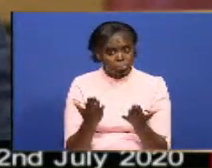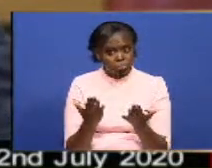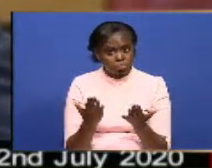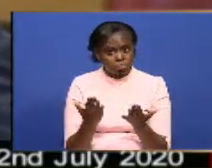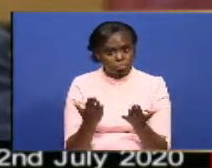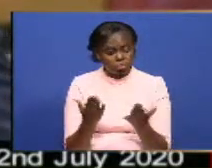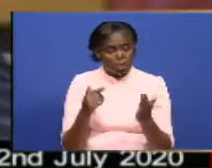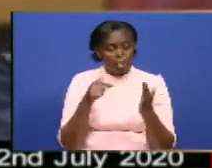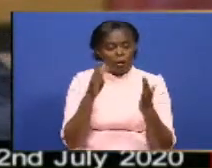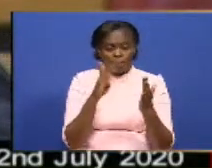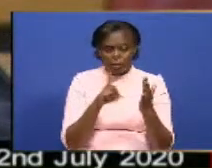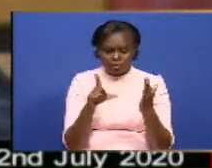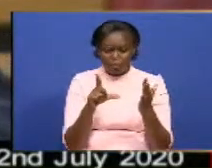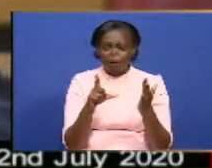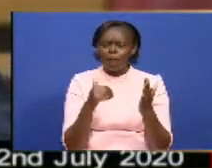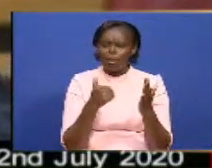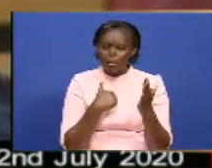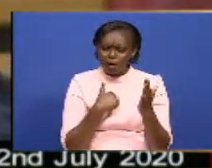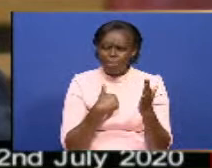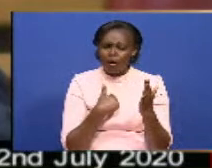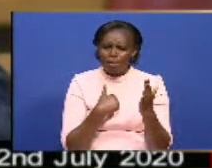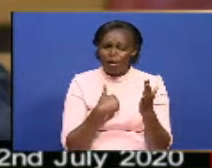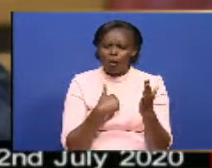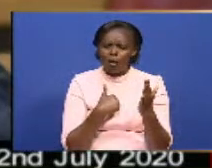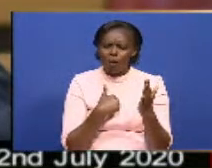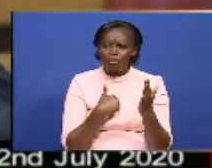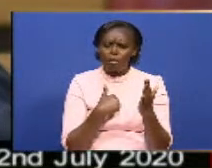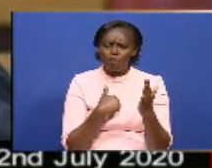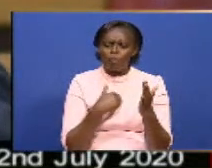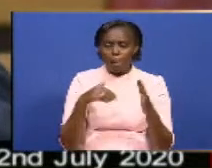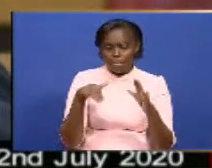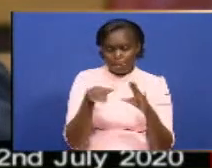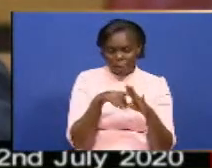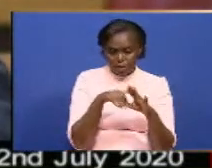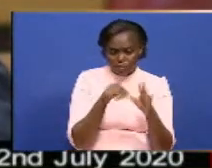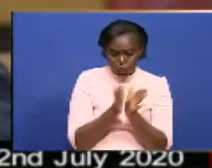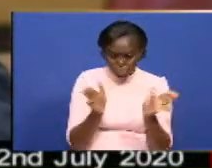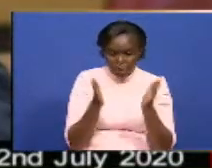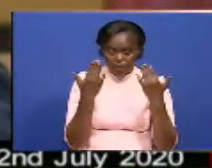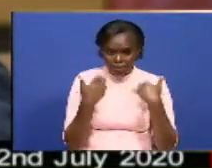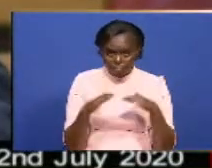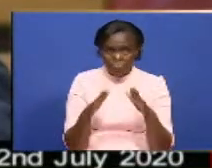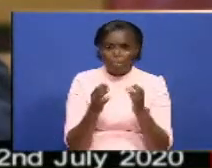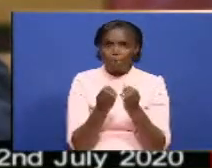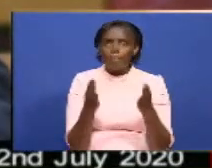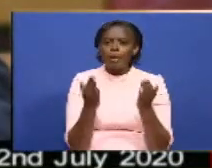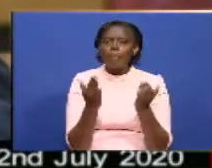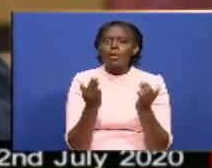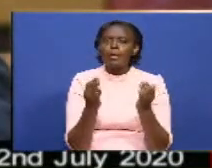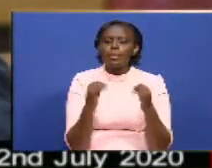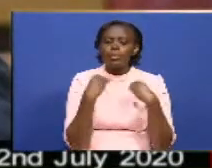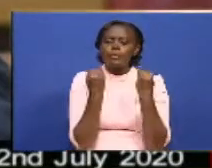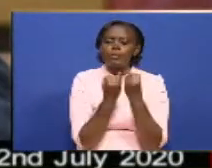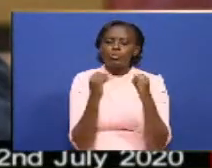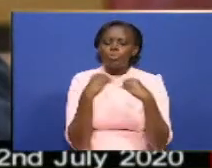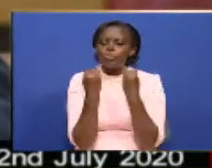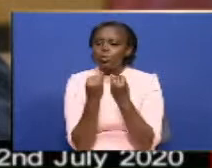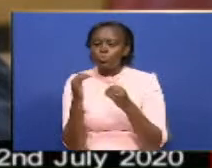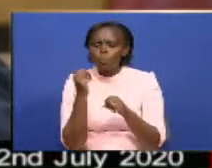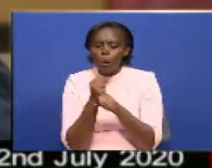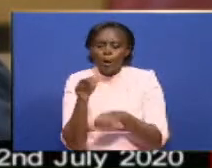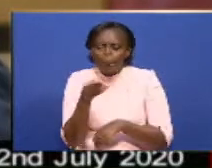this bill has gone through very intensive public participation. Most of the key institutions working in this